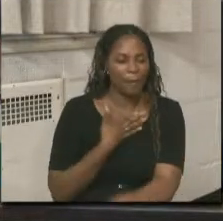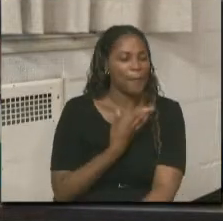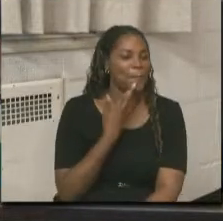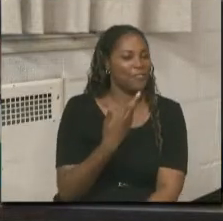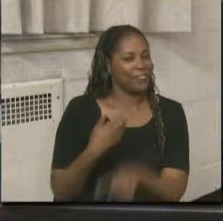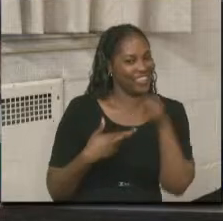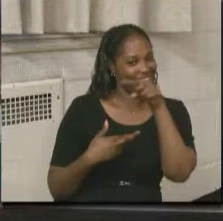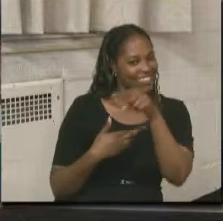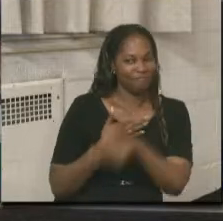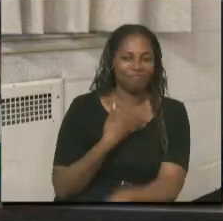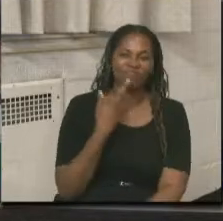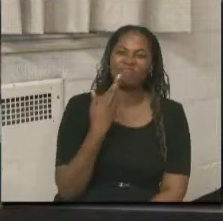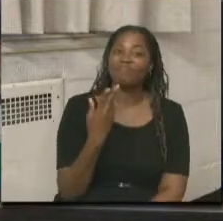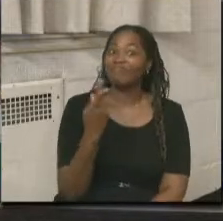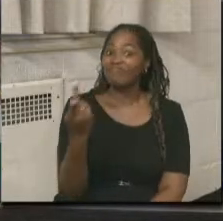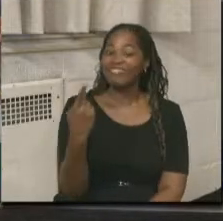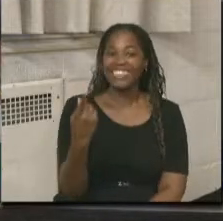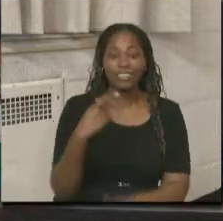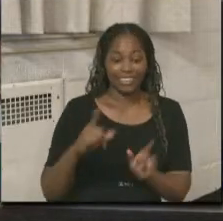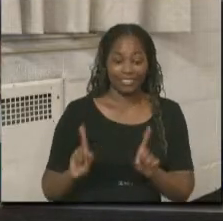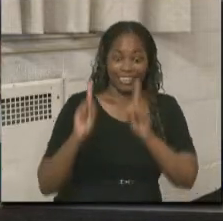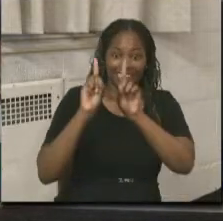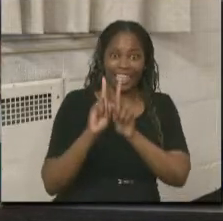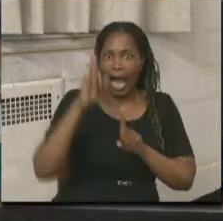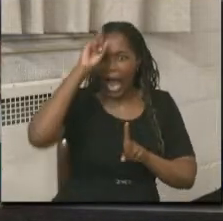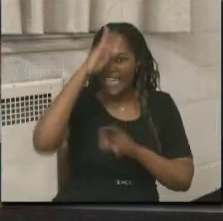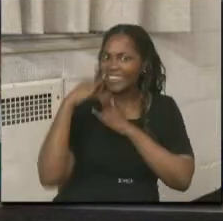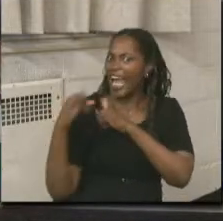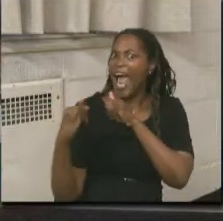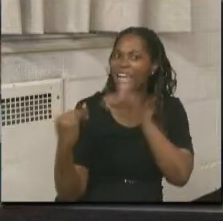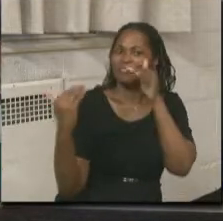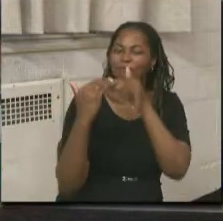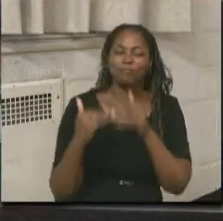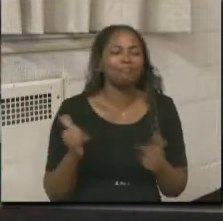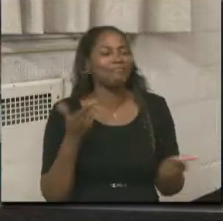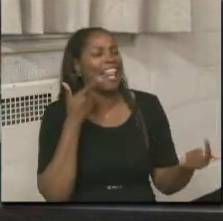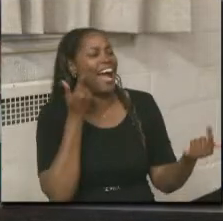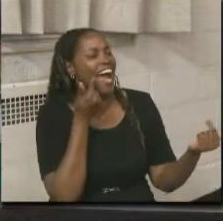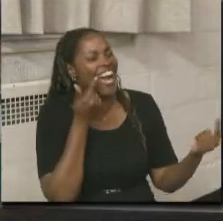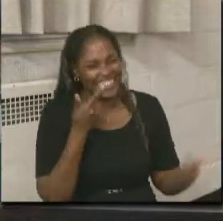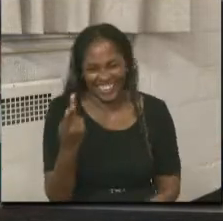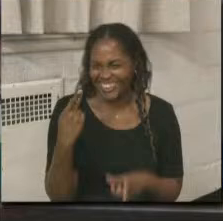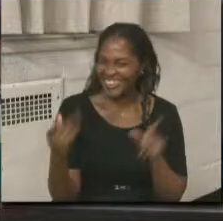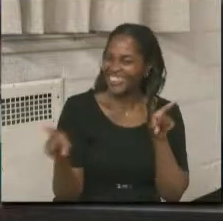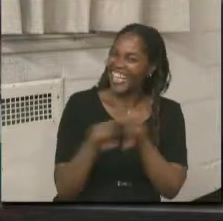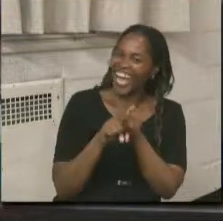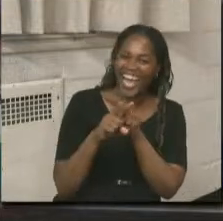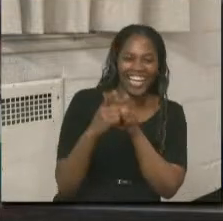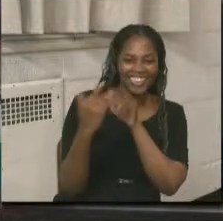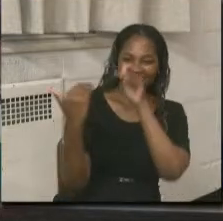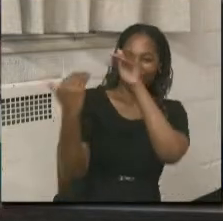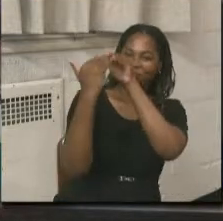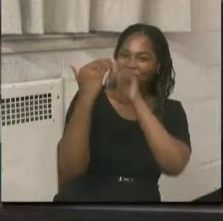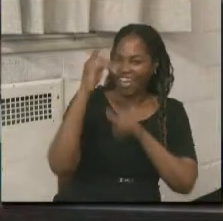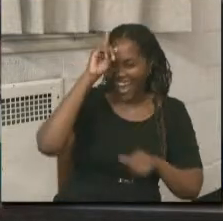there. We're basically the same height too, so there's that.